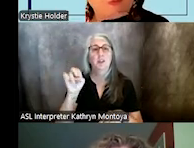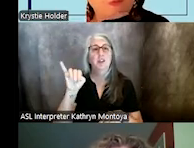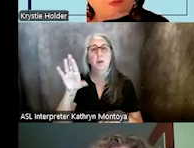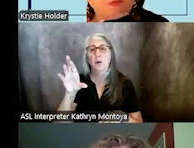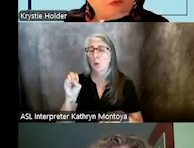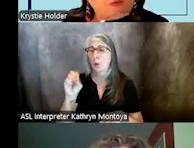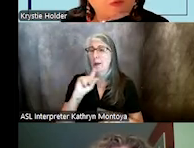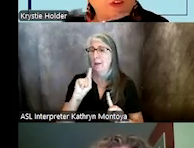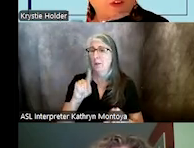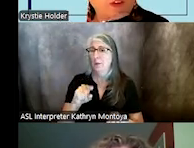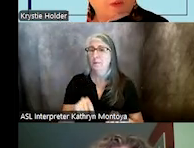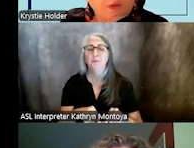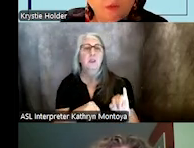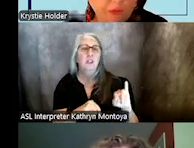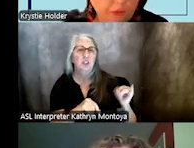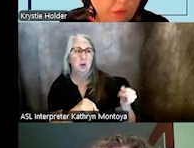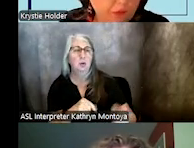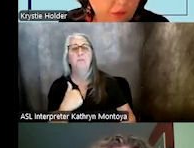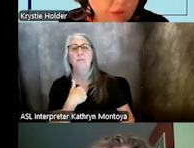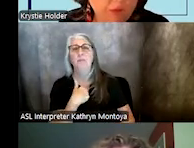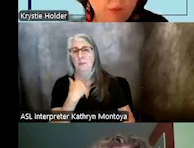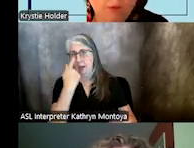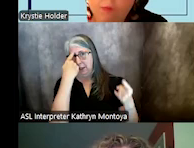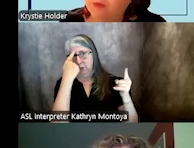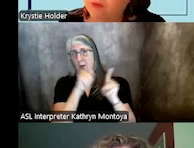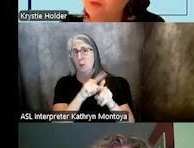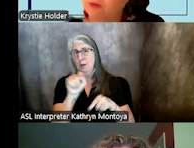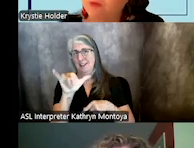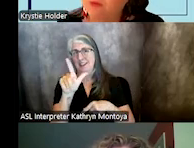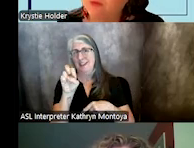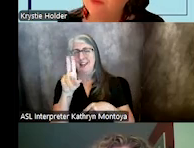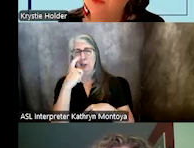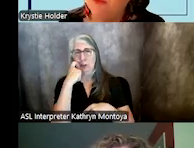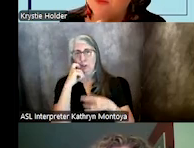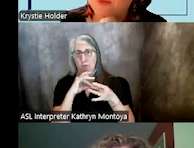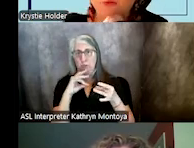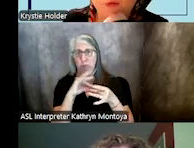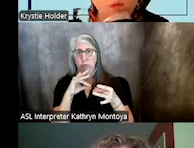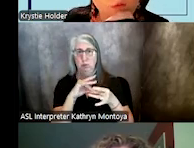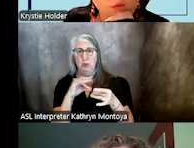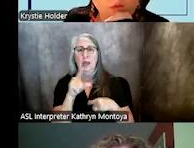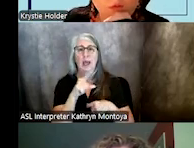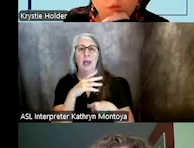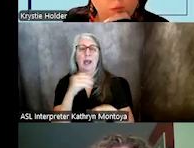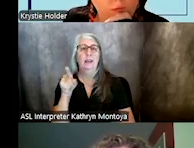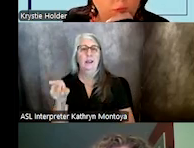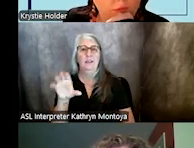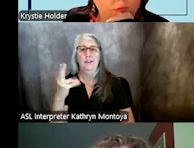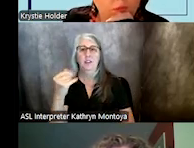Yeah, I agree with what Taylor shared and expanded on that a little bit more in the chat. An elder once